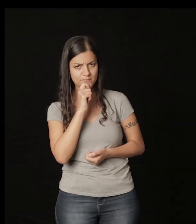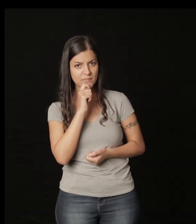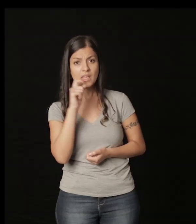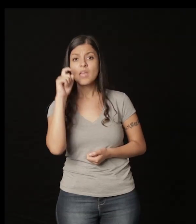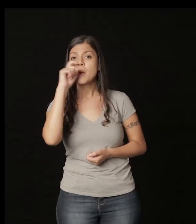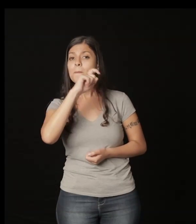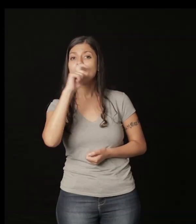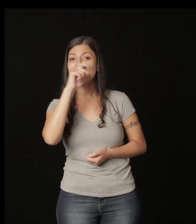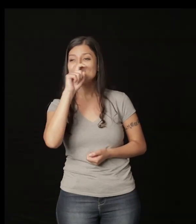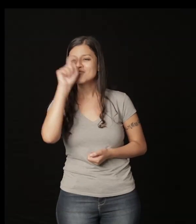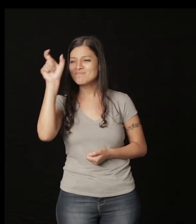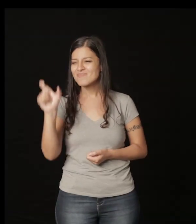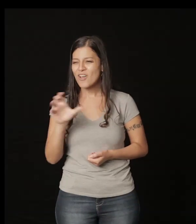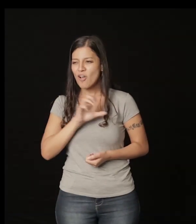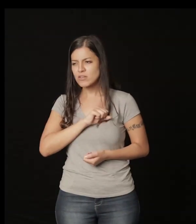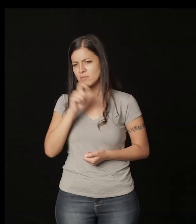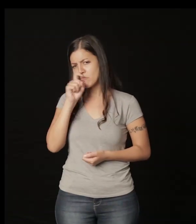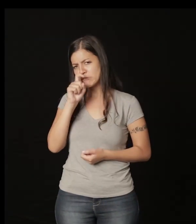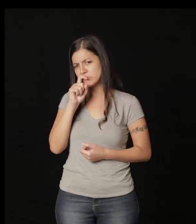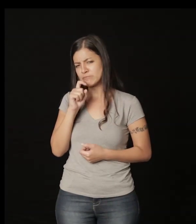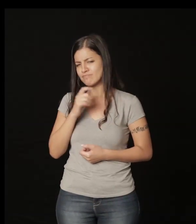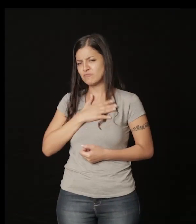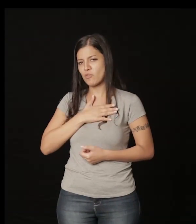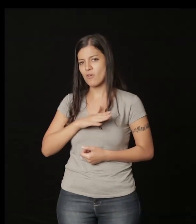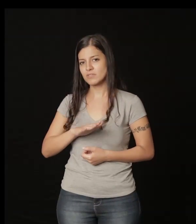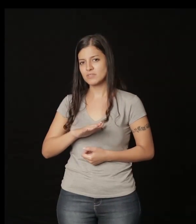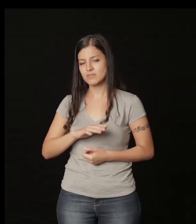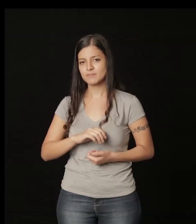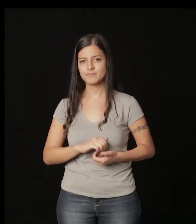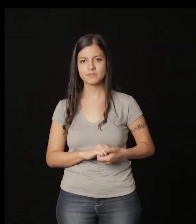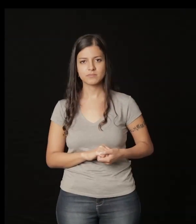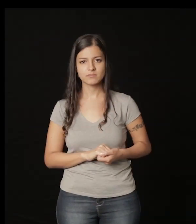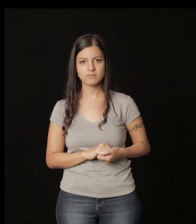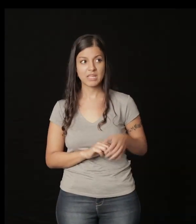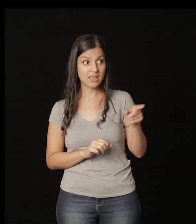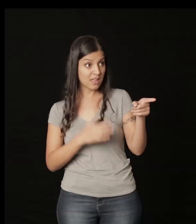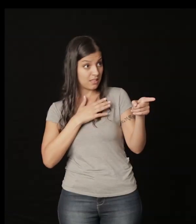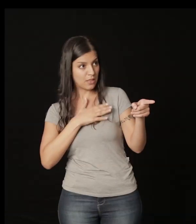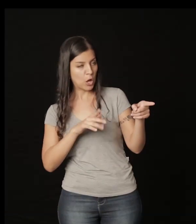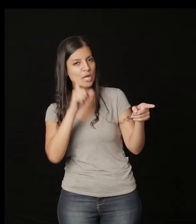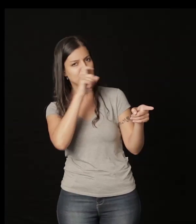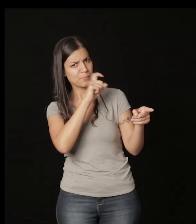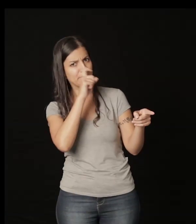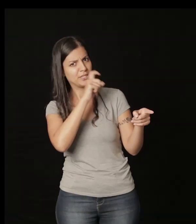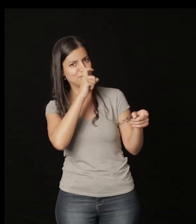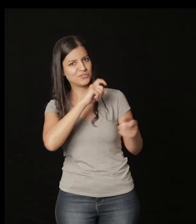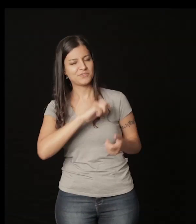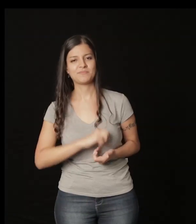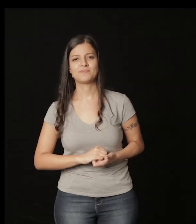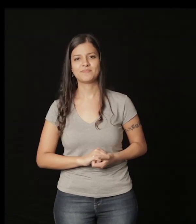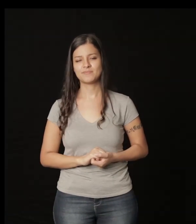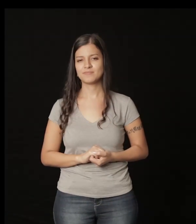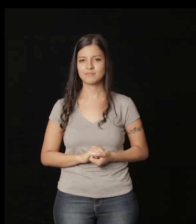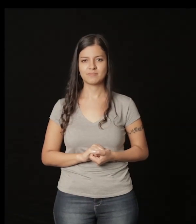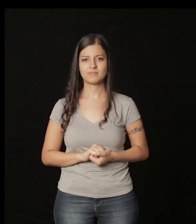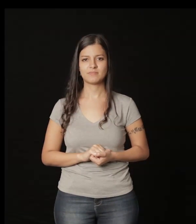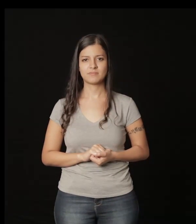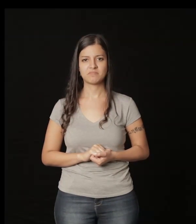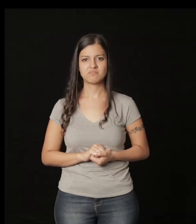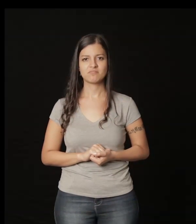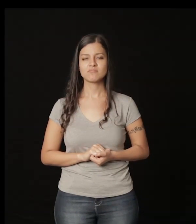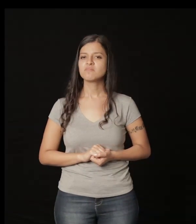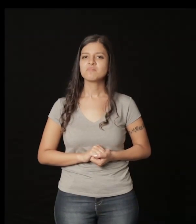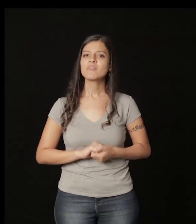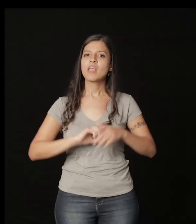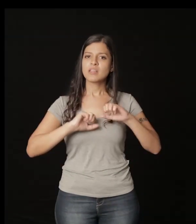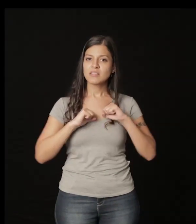We don't like to lie to people who we like, but we do lie to people that we don't like. So I don't